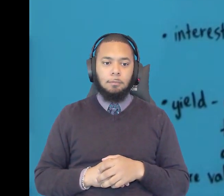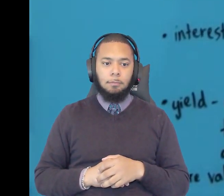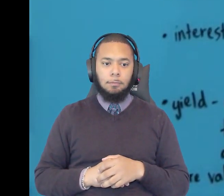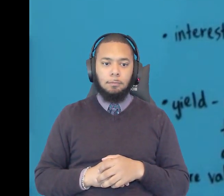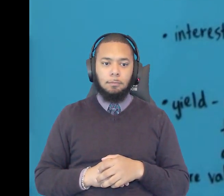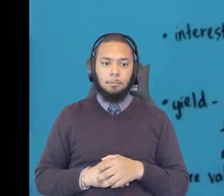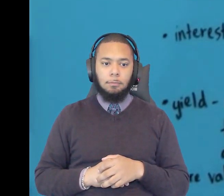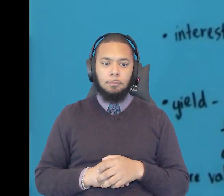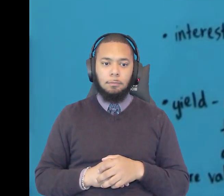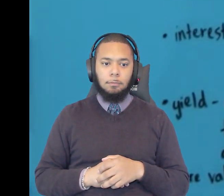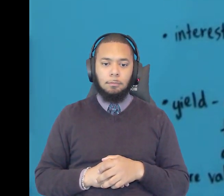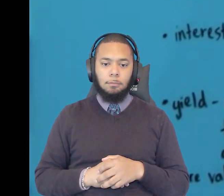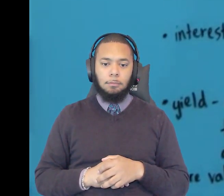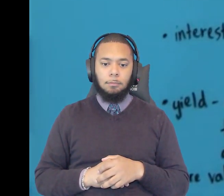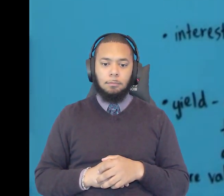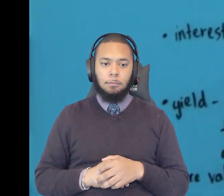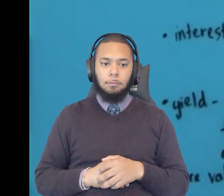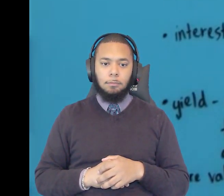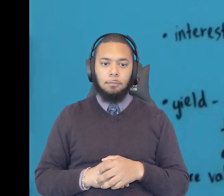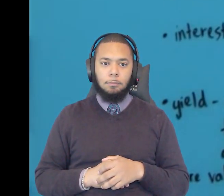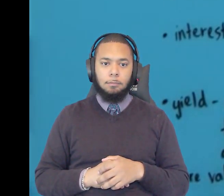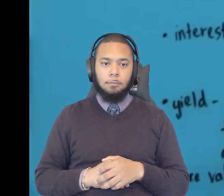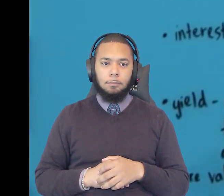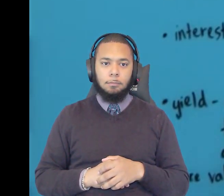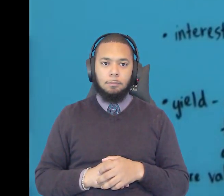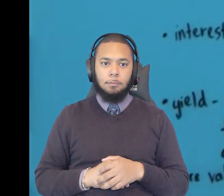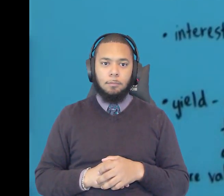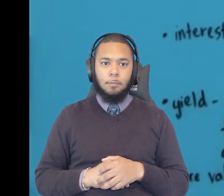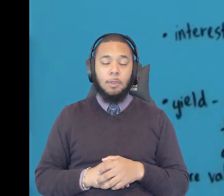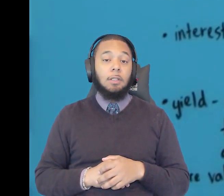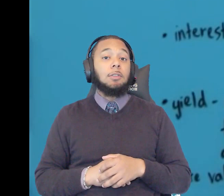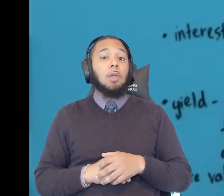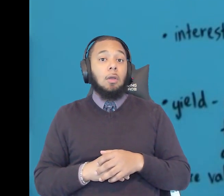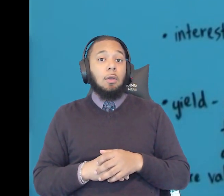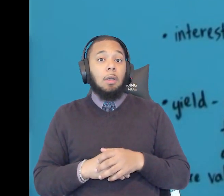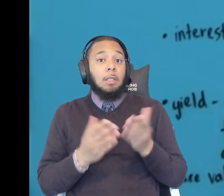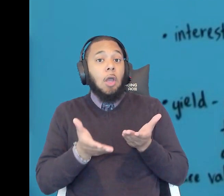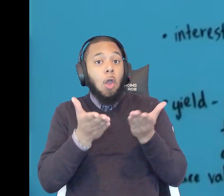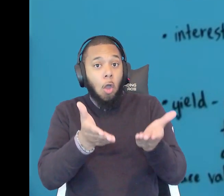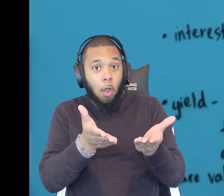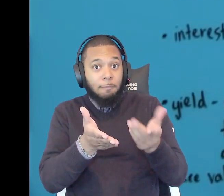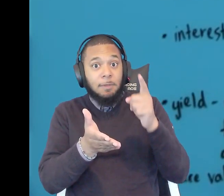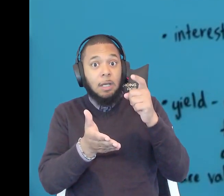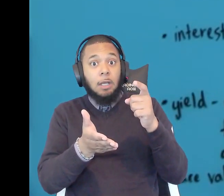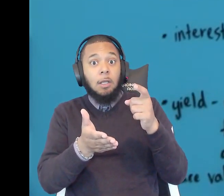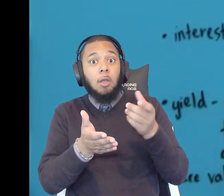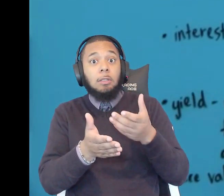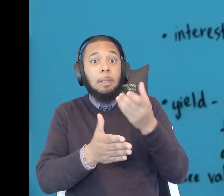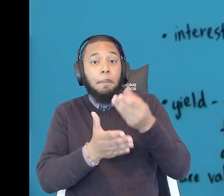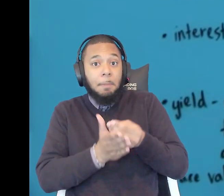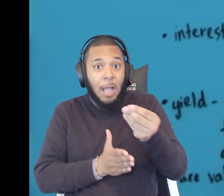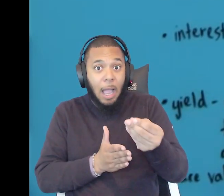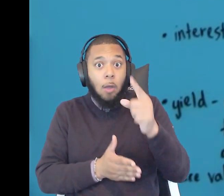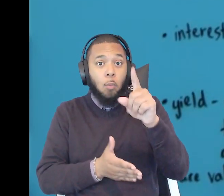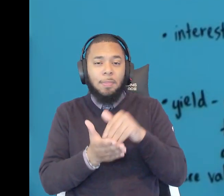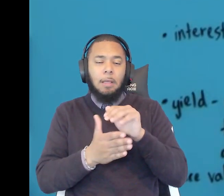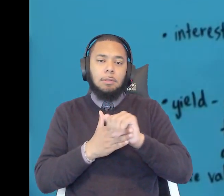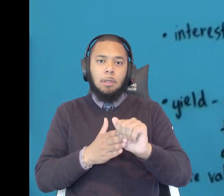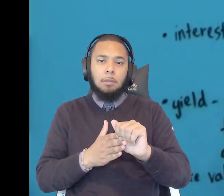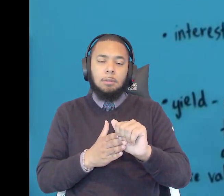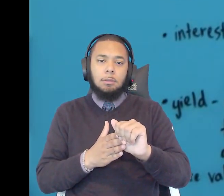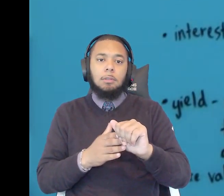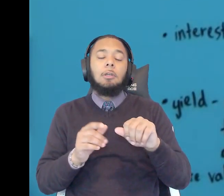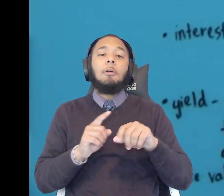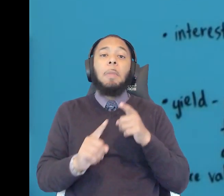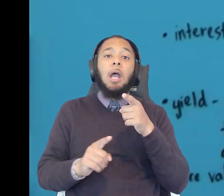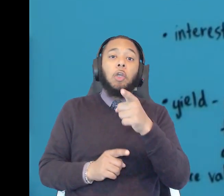Issue price. All right? So it was issued at $1,000, and you're going to get 9% on the